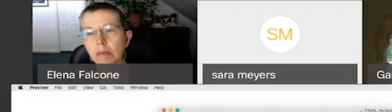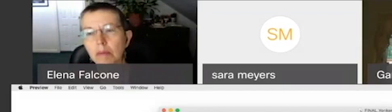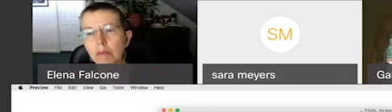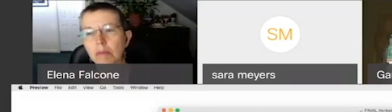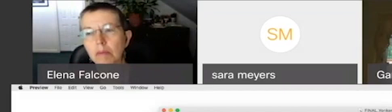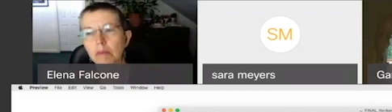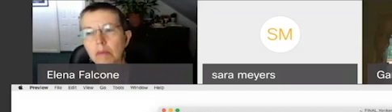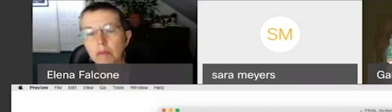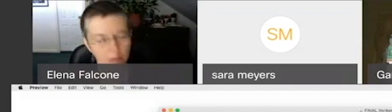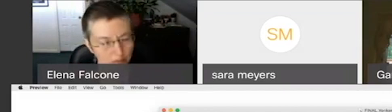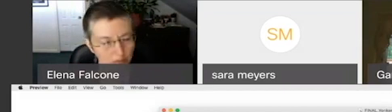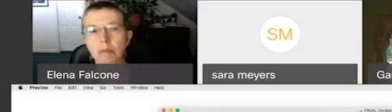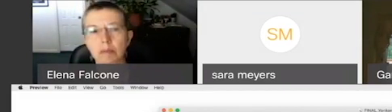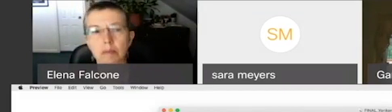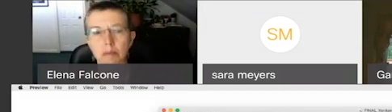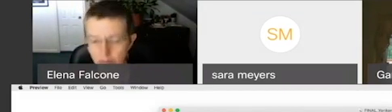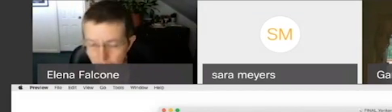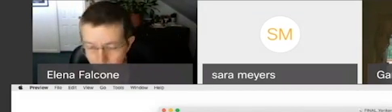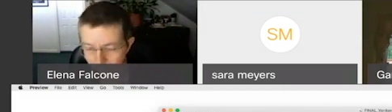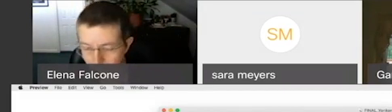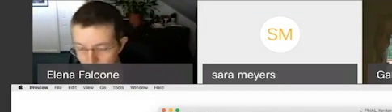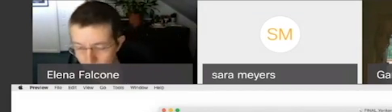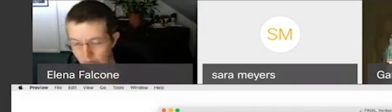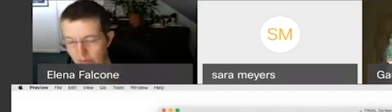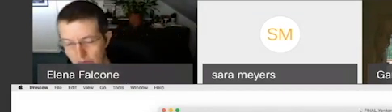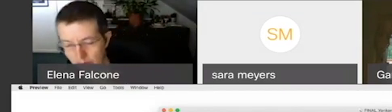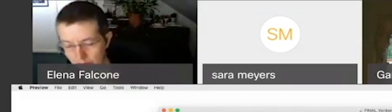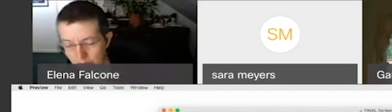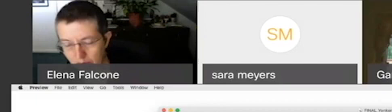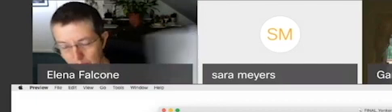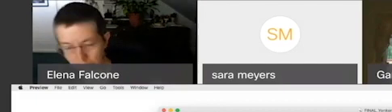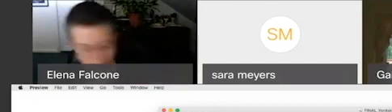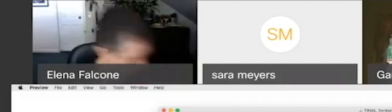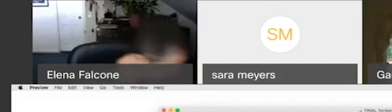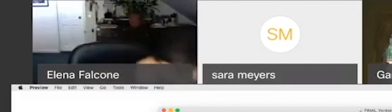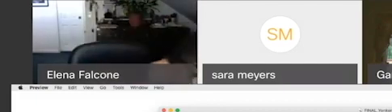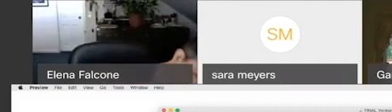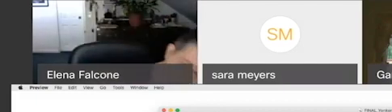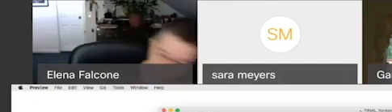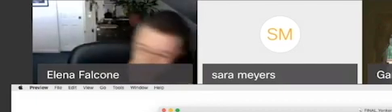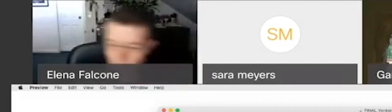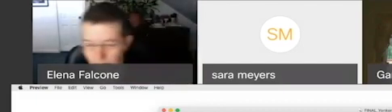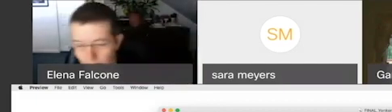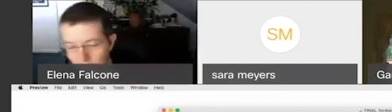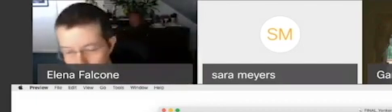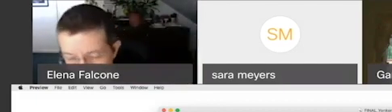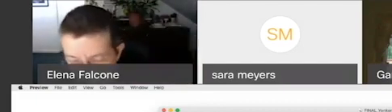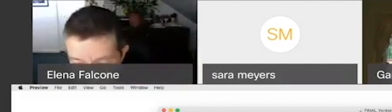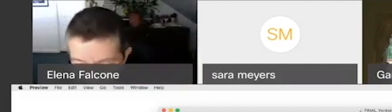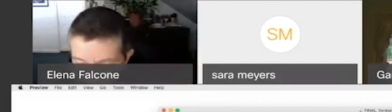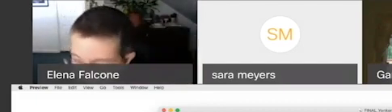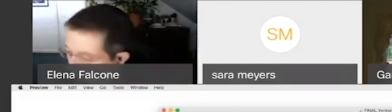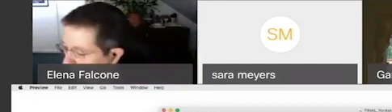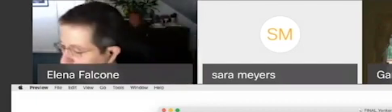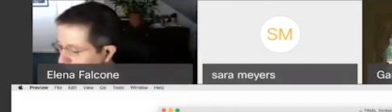But now it's only going to be done once a year. So this is the last thing I'm going to cover today. This is the fourth major change